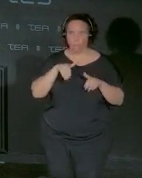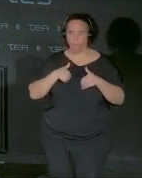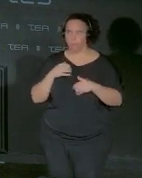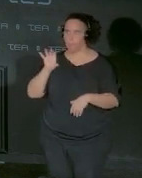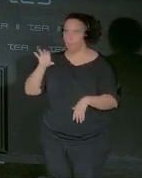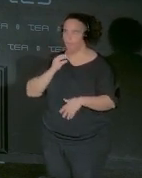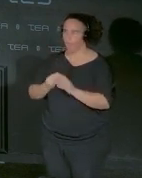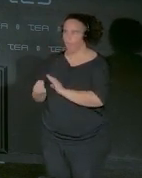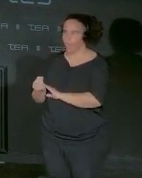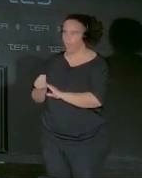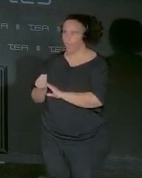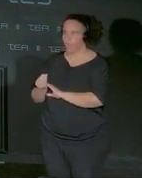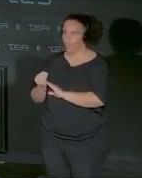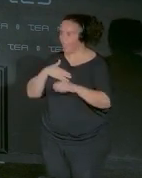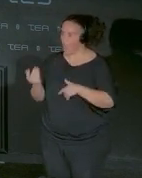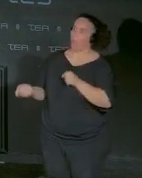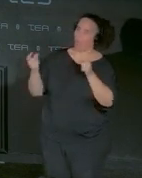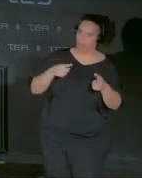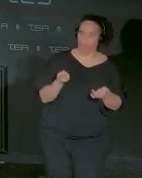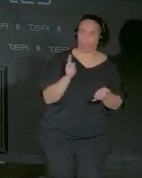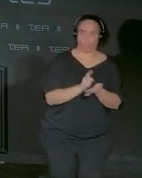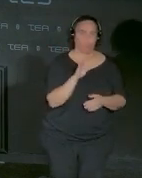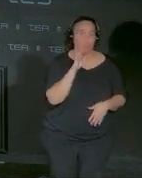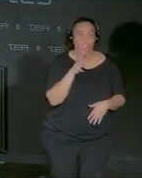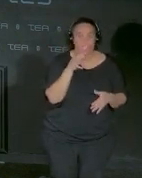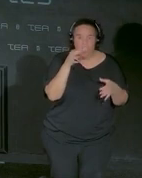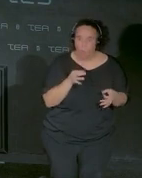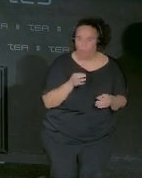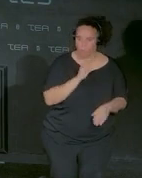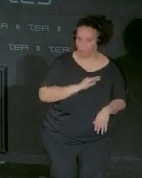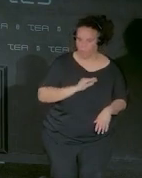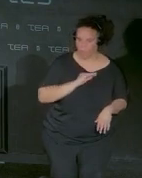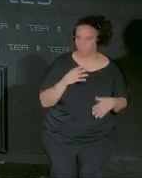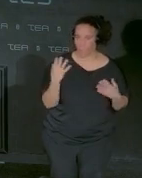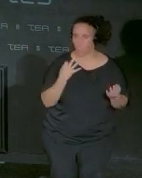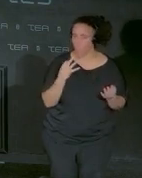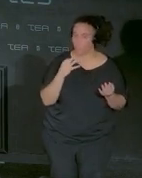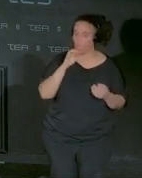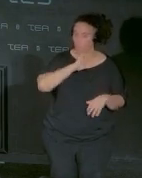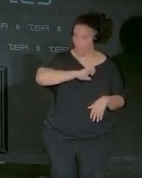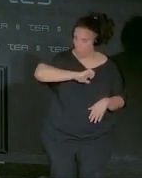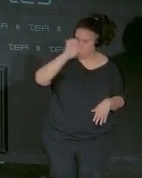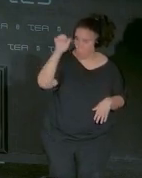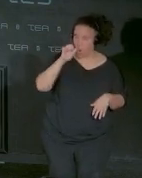a lot of catching up to do. Thank you. Thank you.